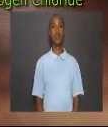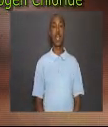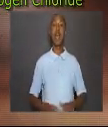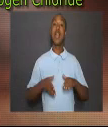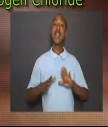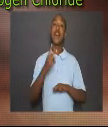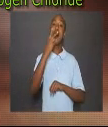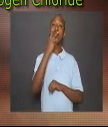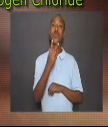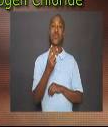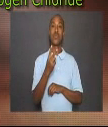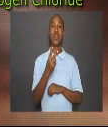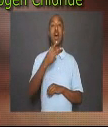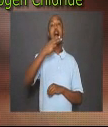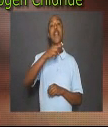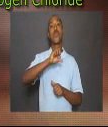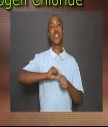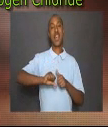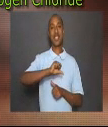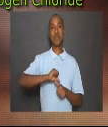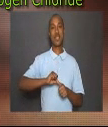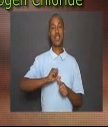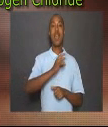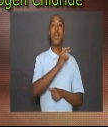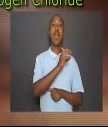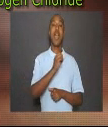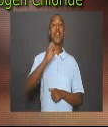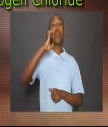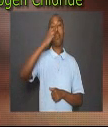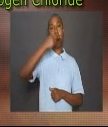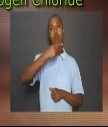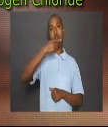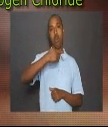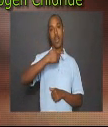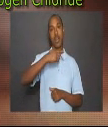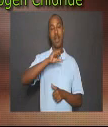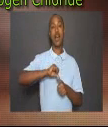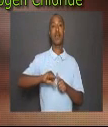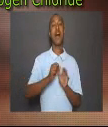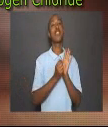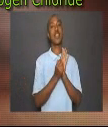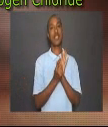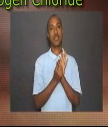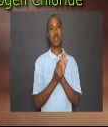Let us look at a hydrogen atom and a chlorine atom as an